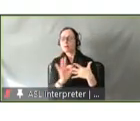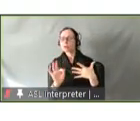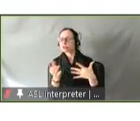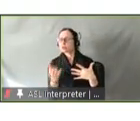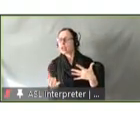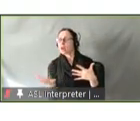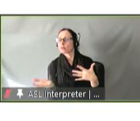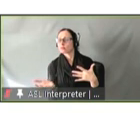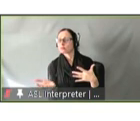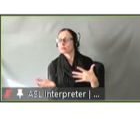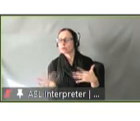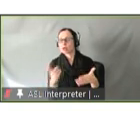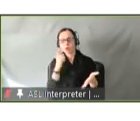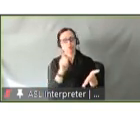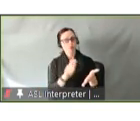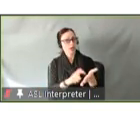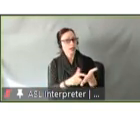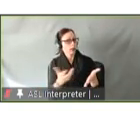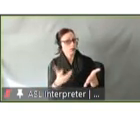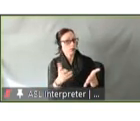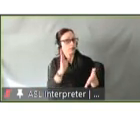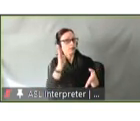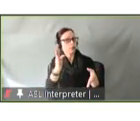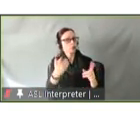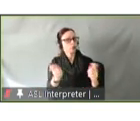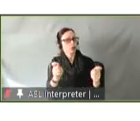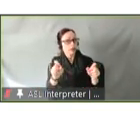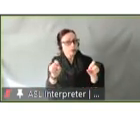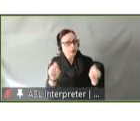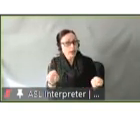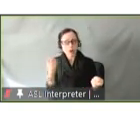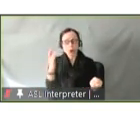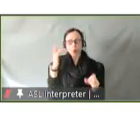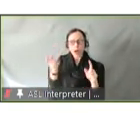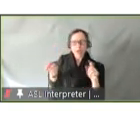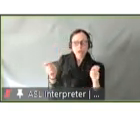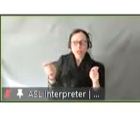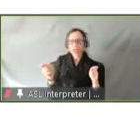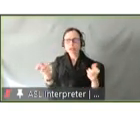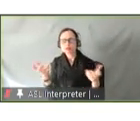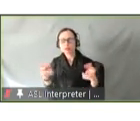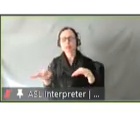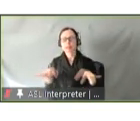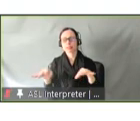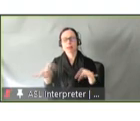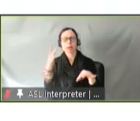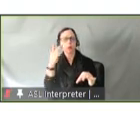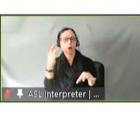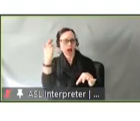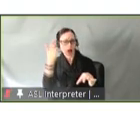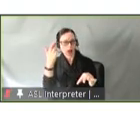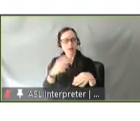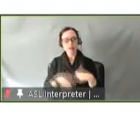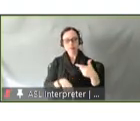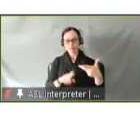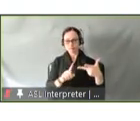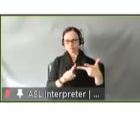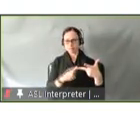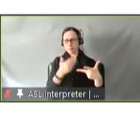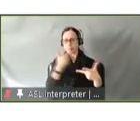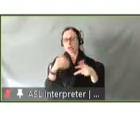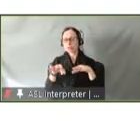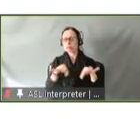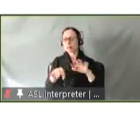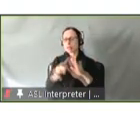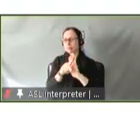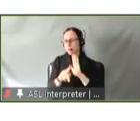now, recognizing it might change in the future? And if it does change, why did it change, and explaining that? And then finally, how can we better explain